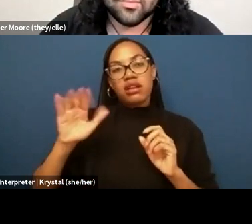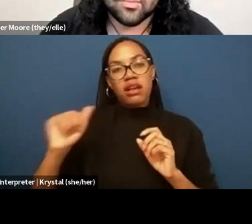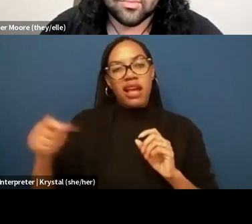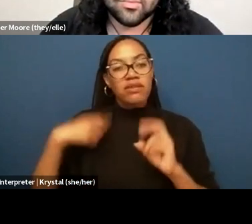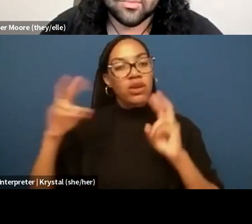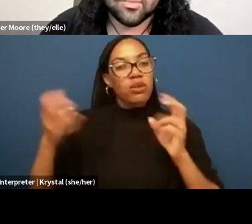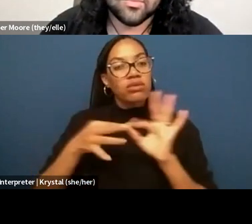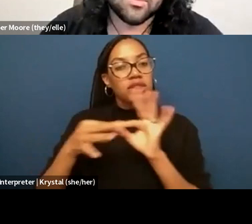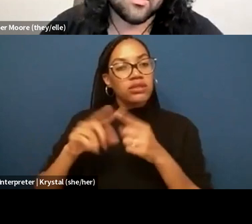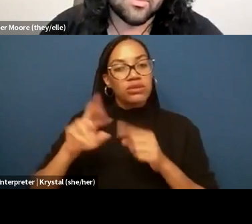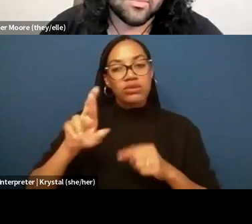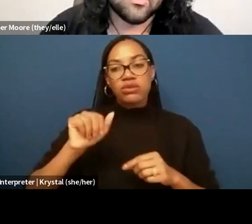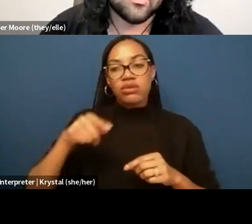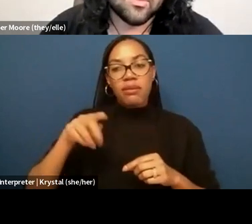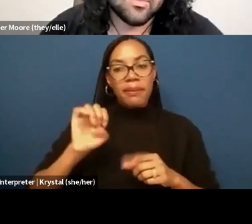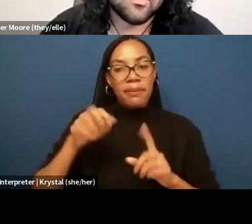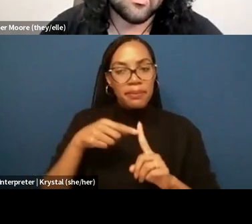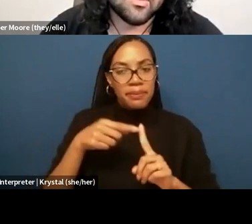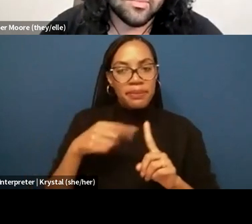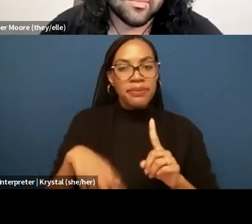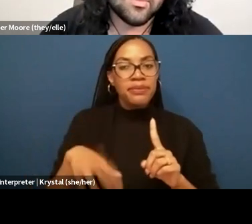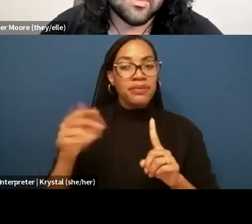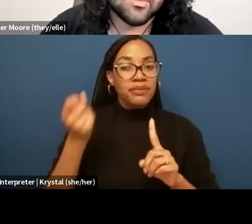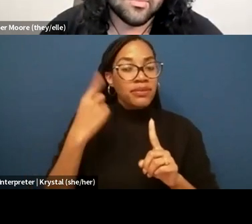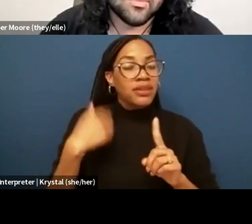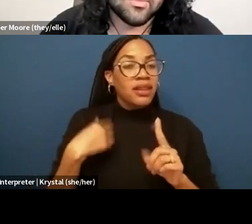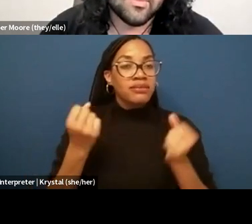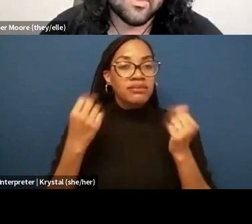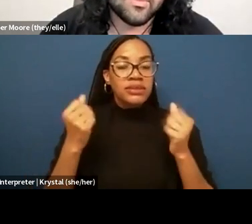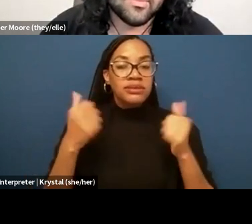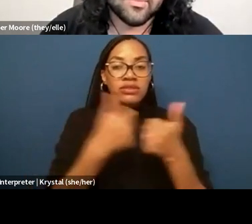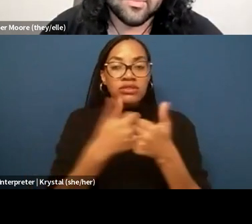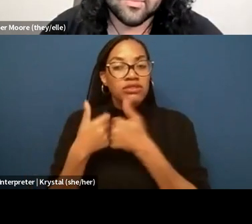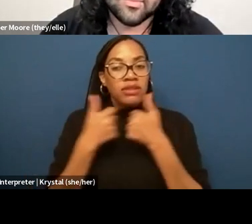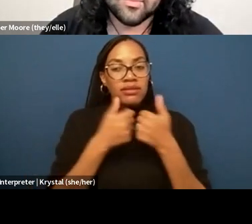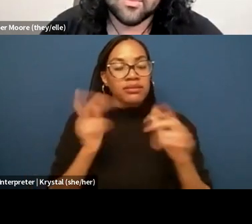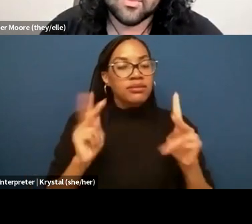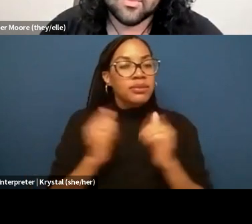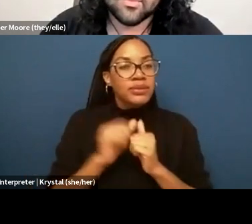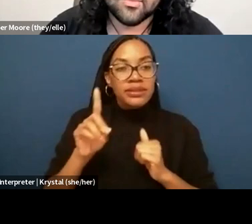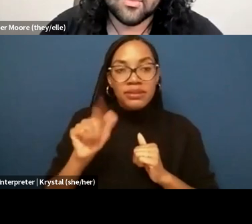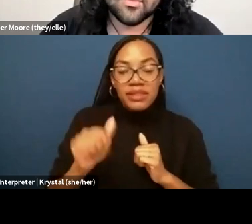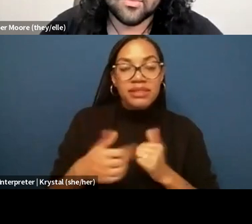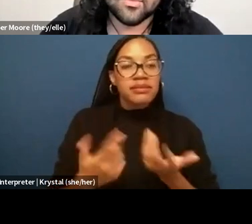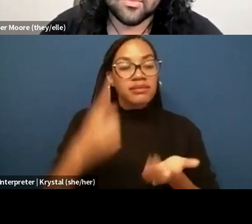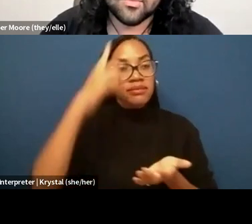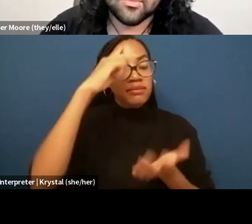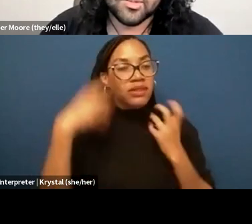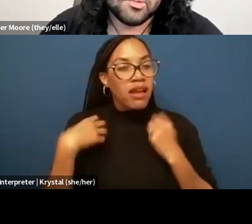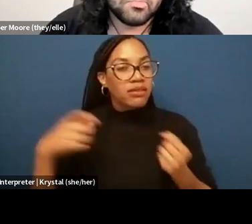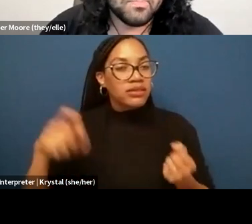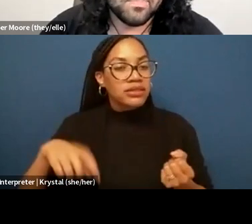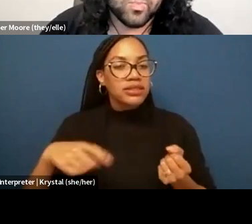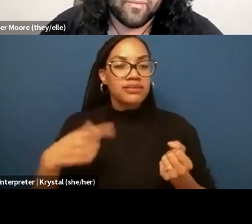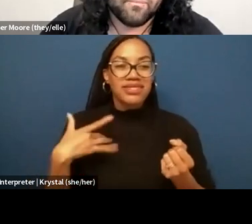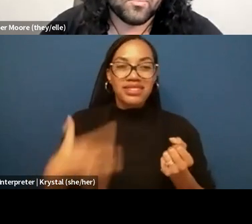there are challenges that people with disabilities, people with mental health needs have as disproportionately targeted. And then also